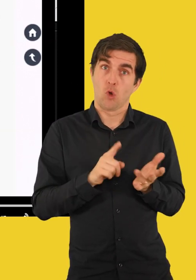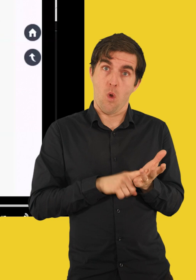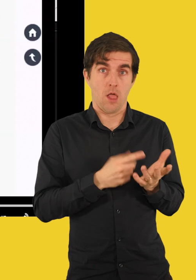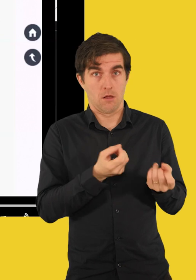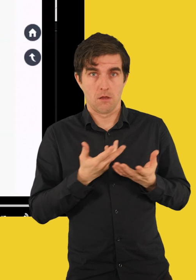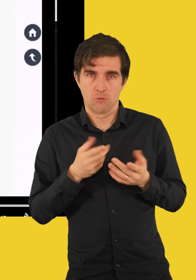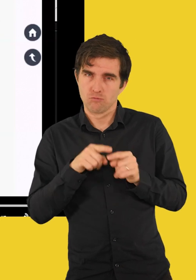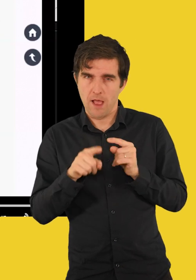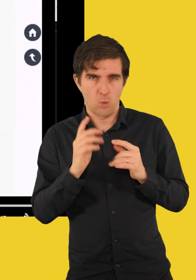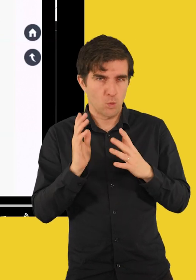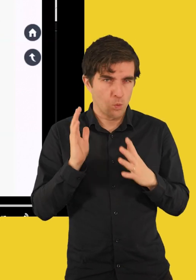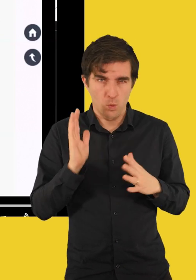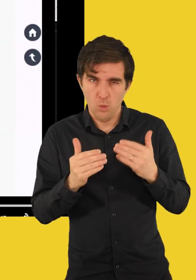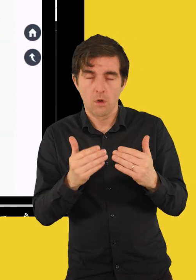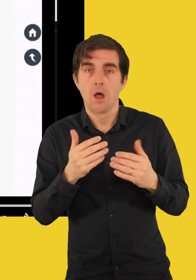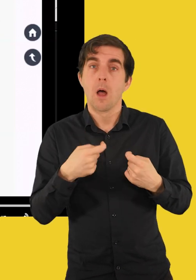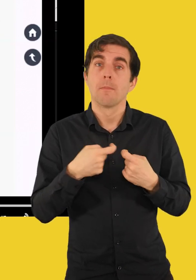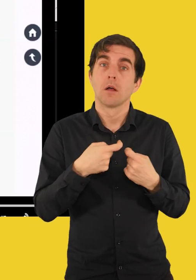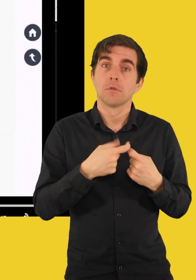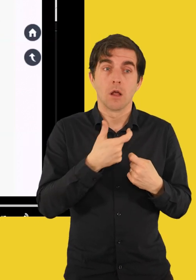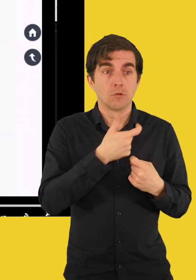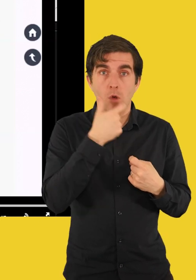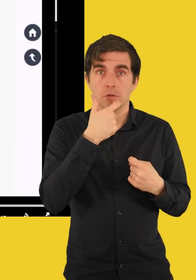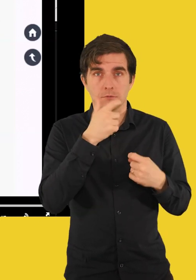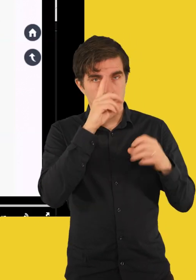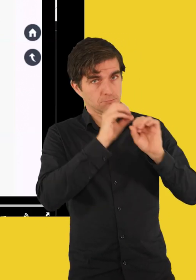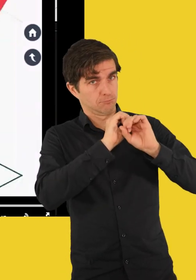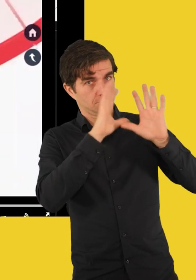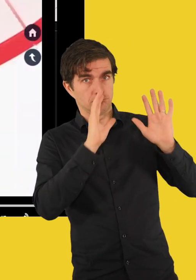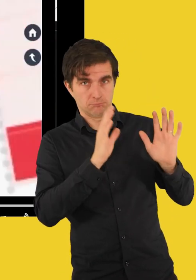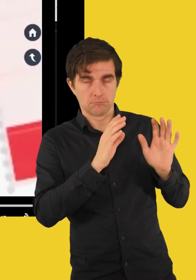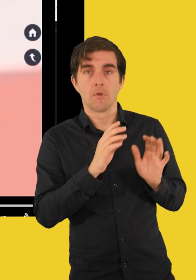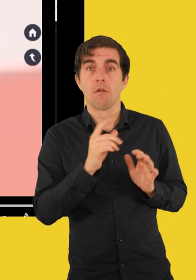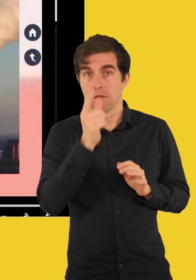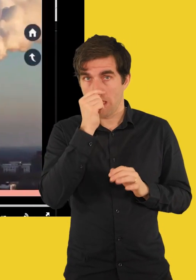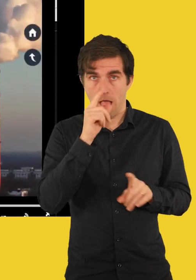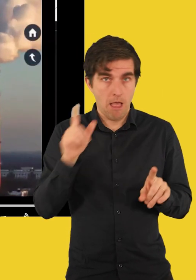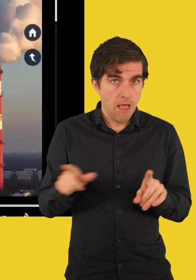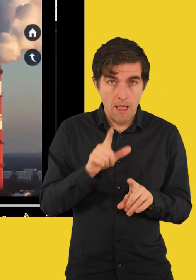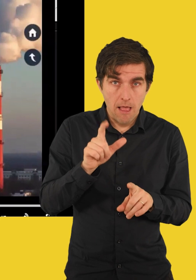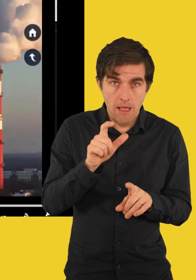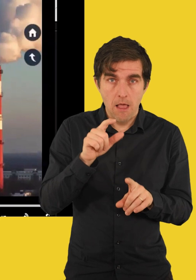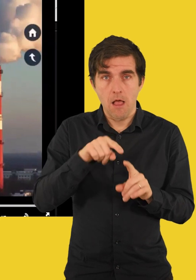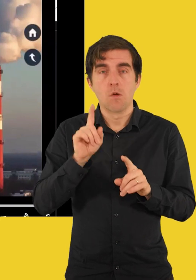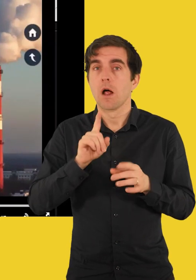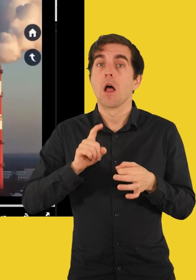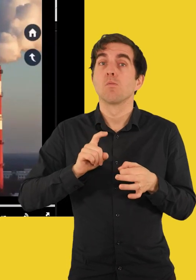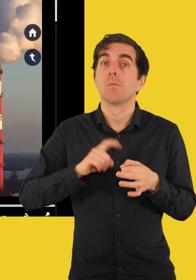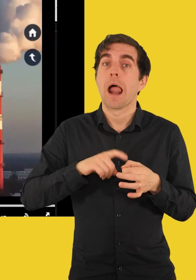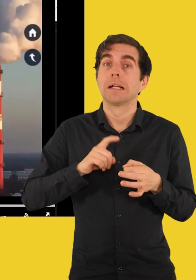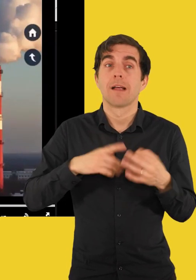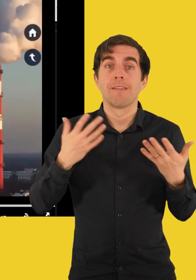With this tool, you can sort of try to navigate in the Brussels Doughnut portrait. And so, for instance, we can go here in